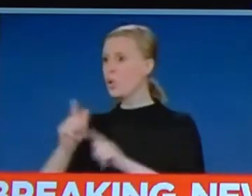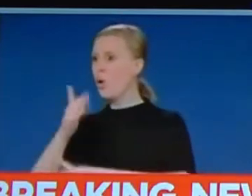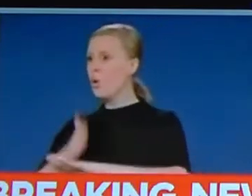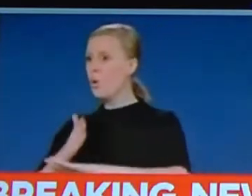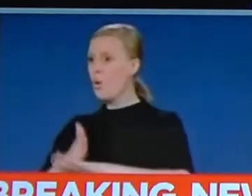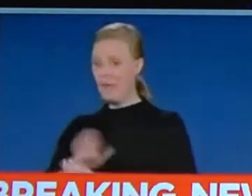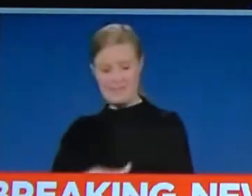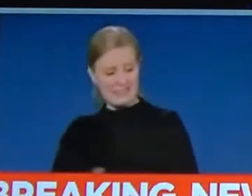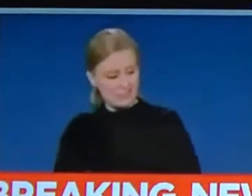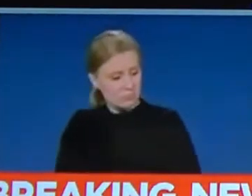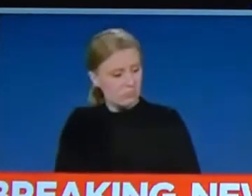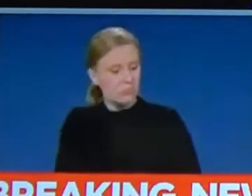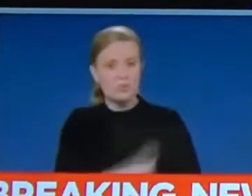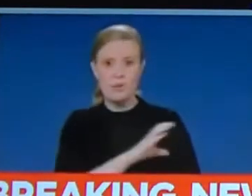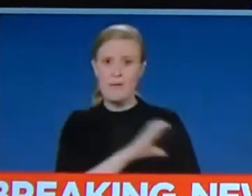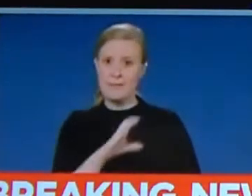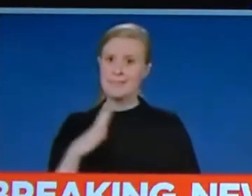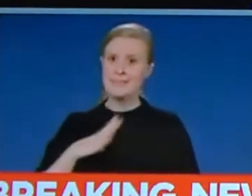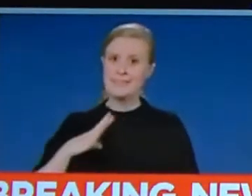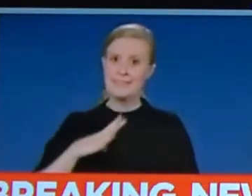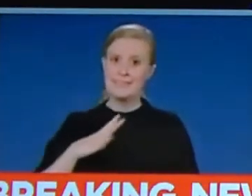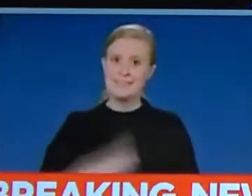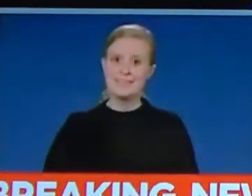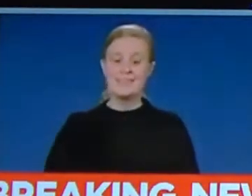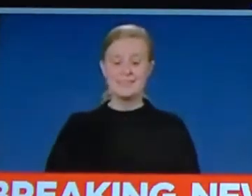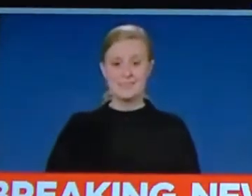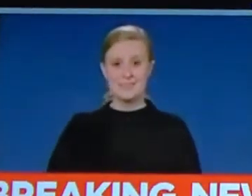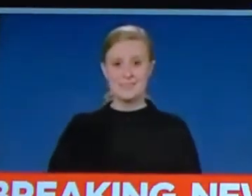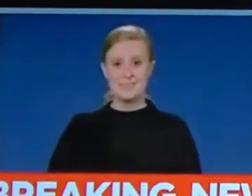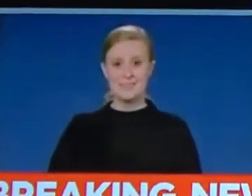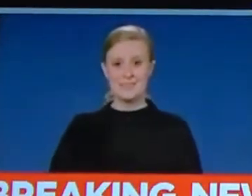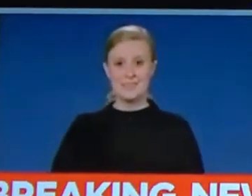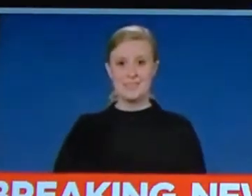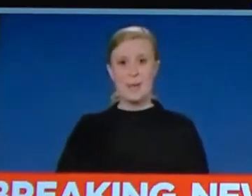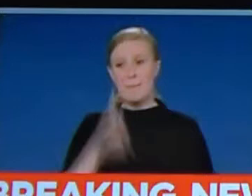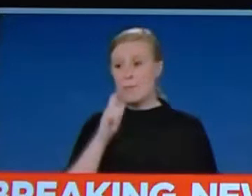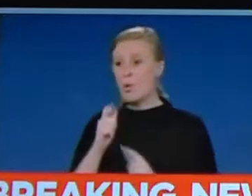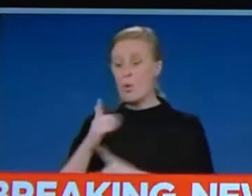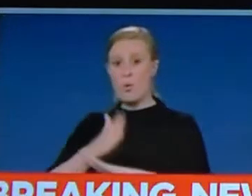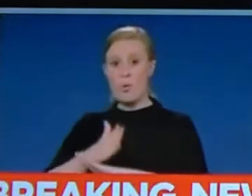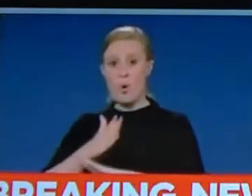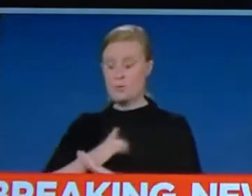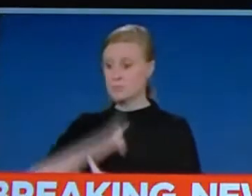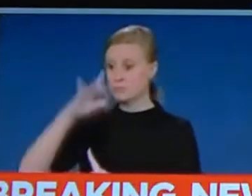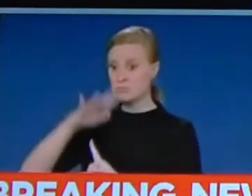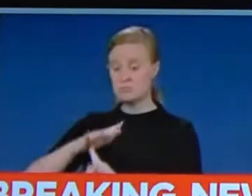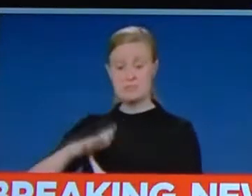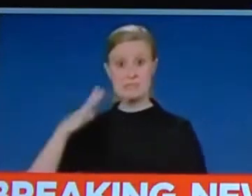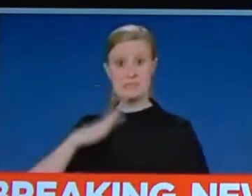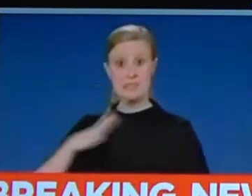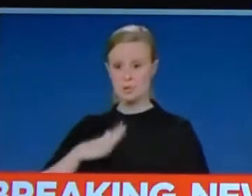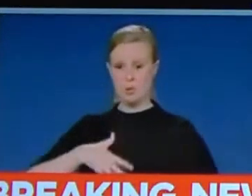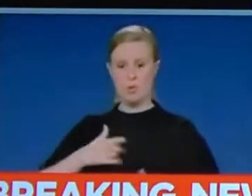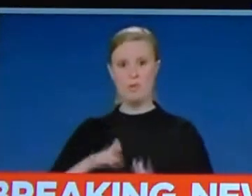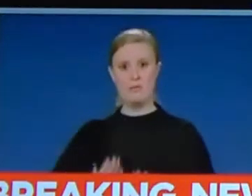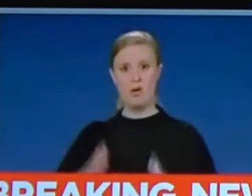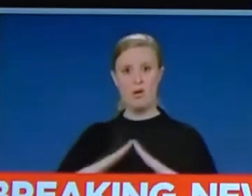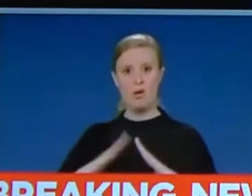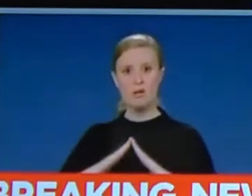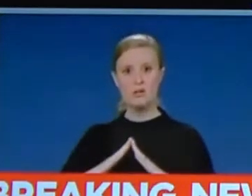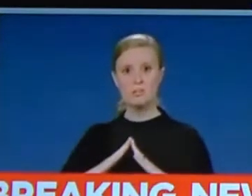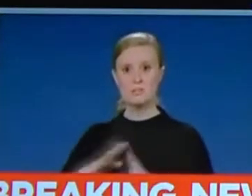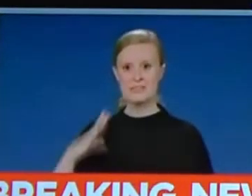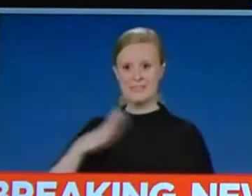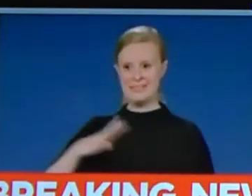in such critical areas. As I said, critical areas aren't just the obvious ones. It's not just the doctors or the nurses who are